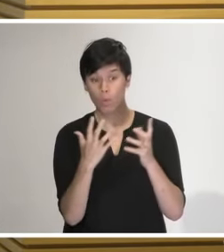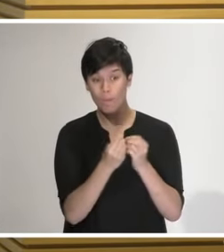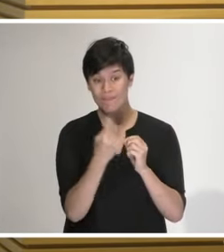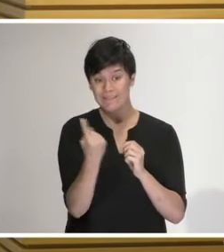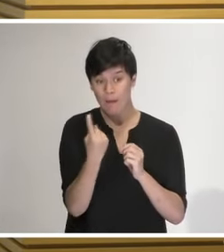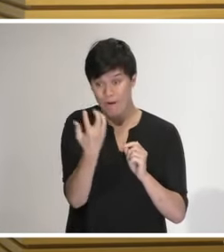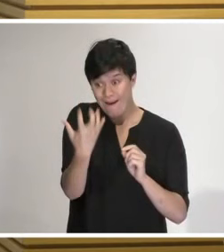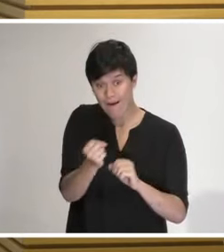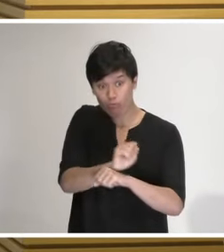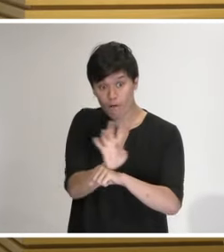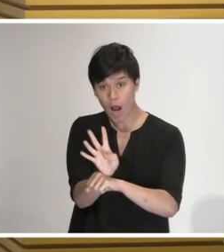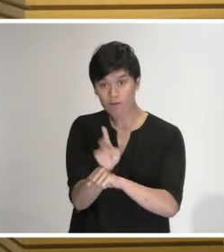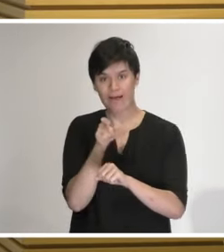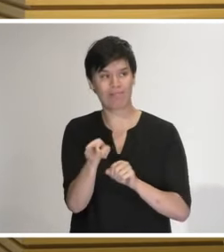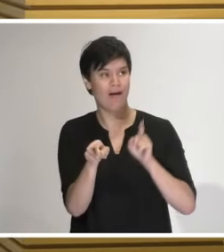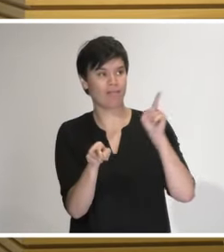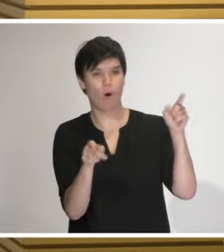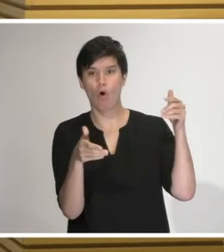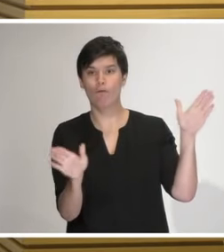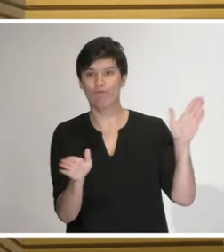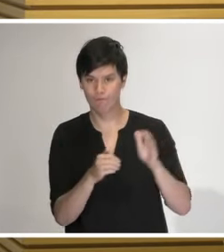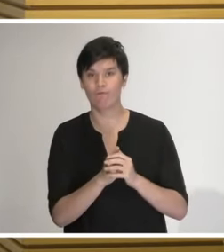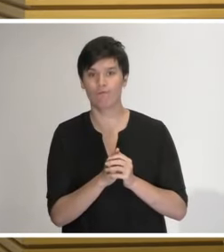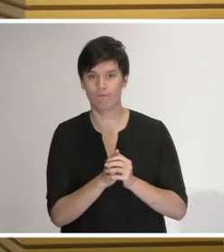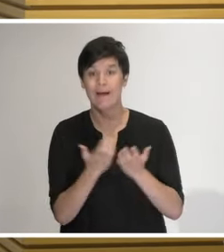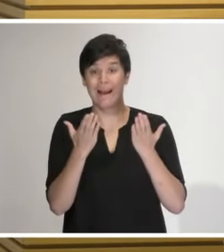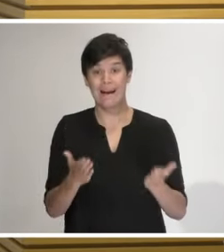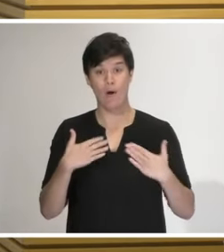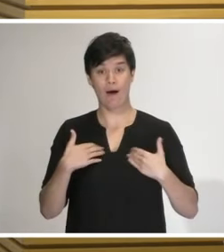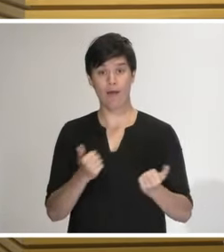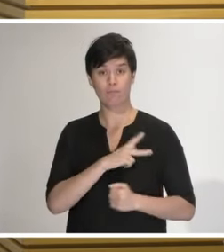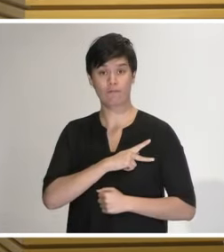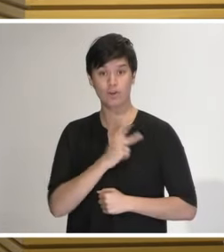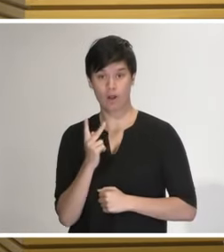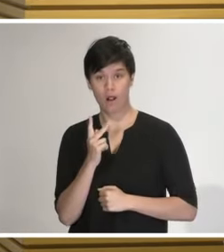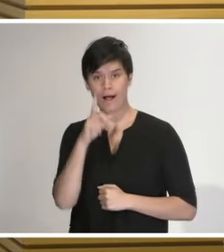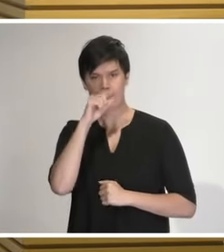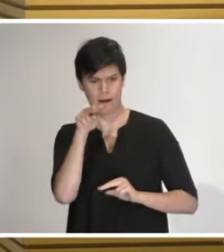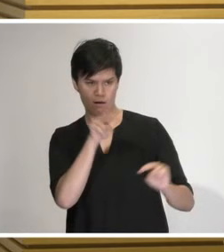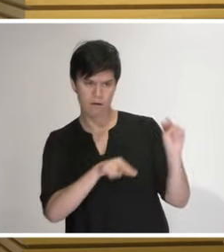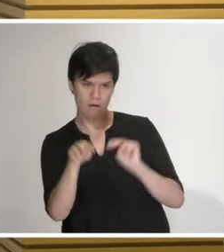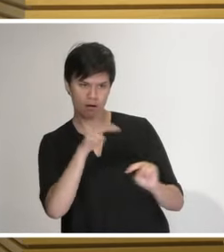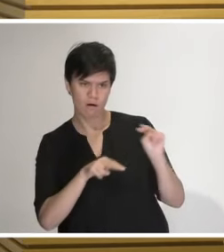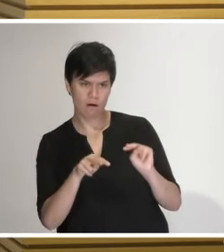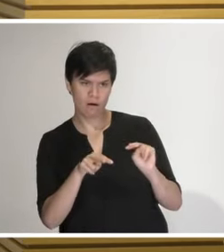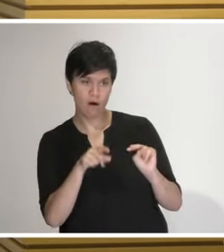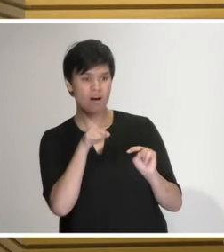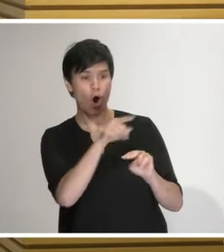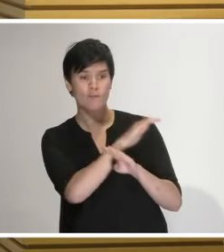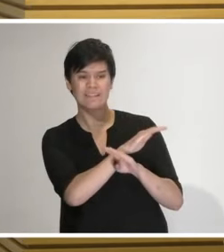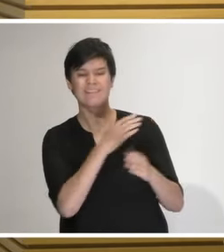case. So it's really clarified for health professionals what clinical criteria, what symptoms